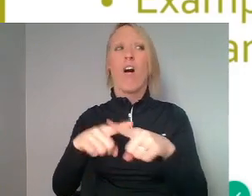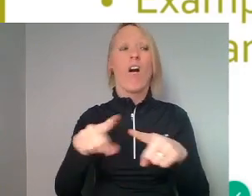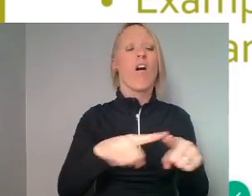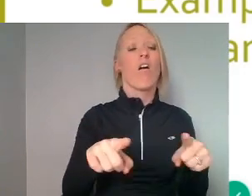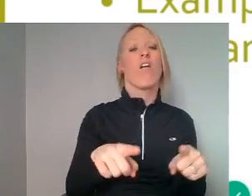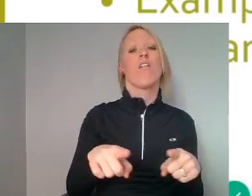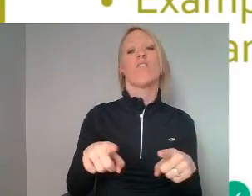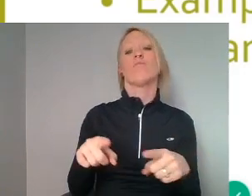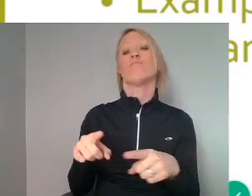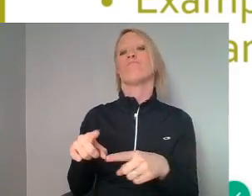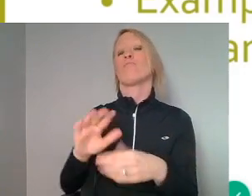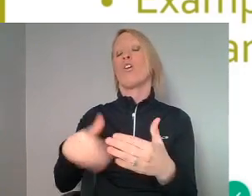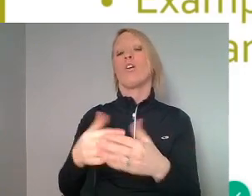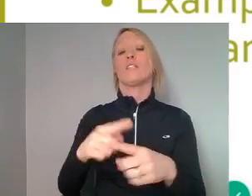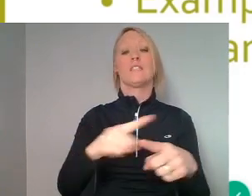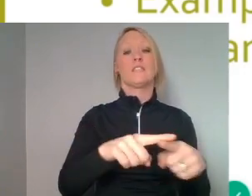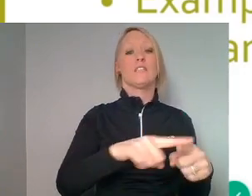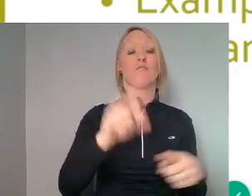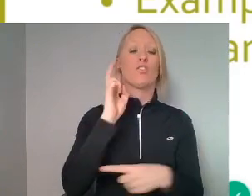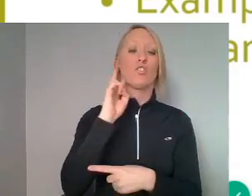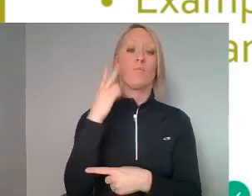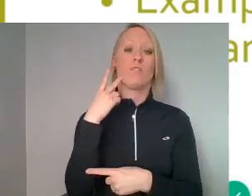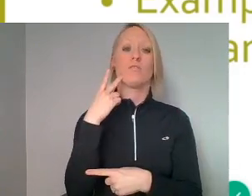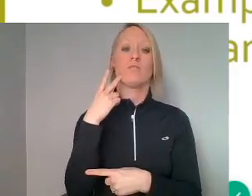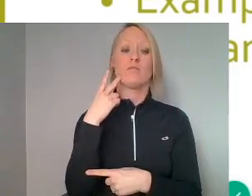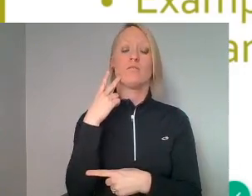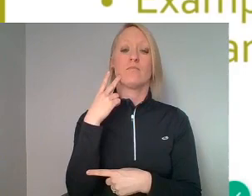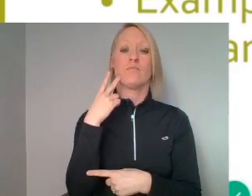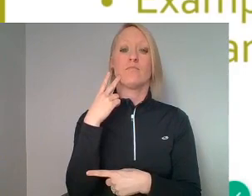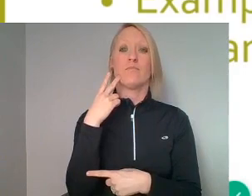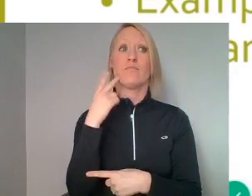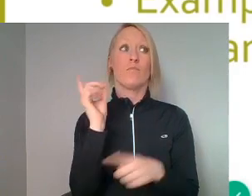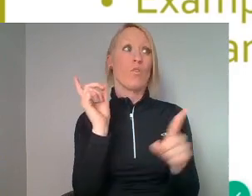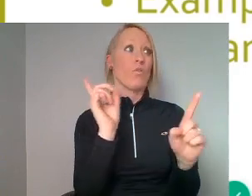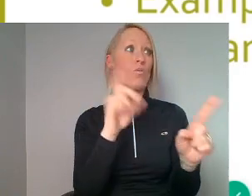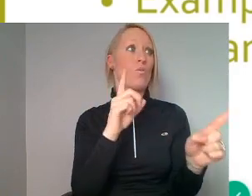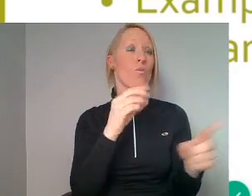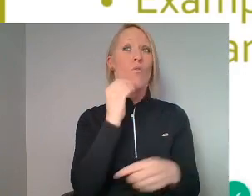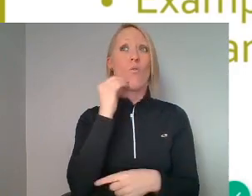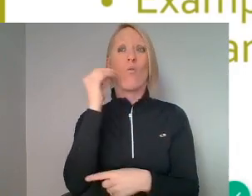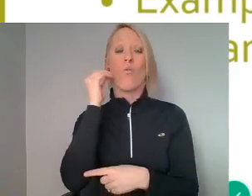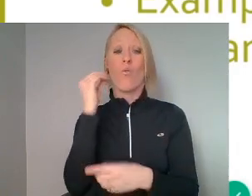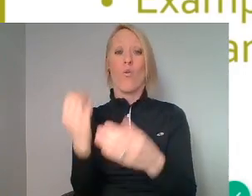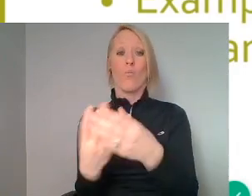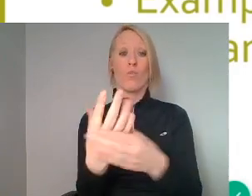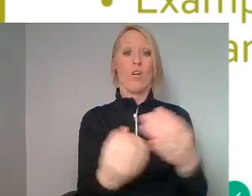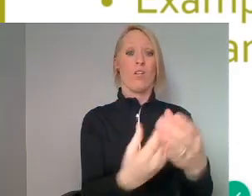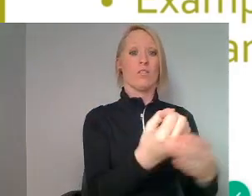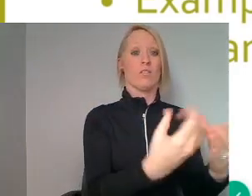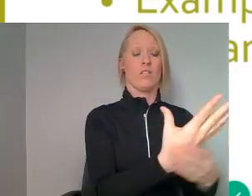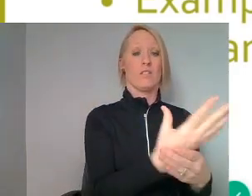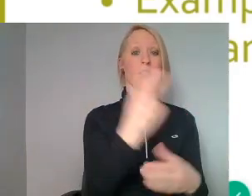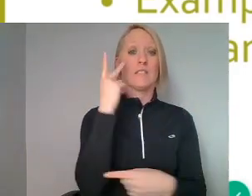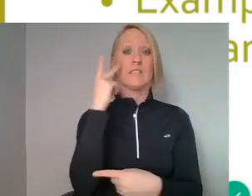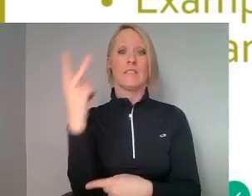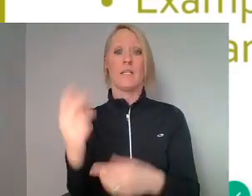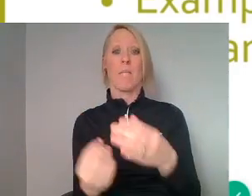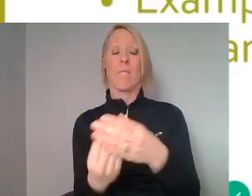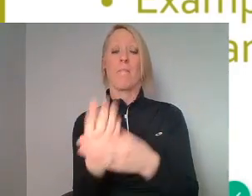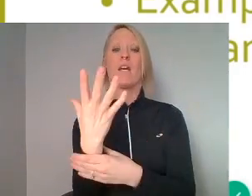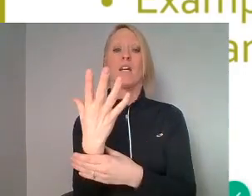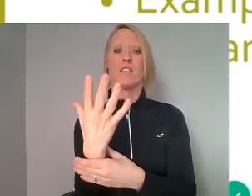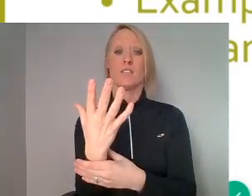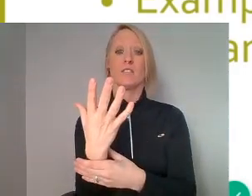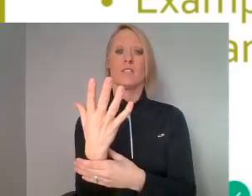appear after that flower. If you've ever had a home garden or gone to a farm and you've seen these kind of plants grow, like this, especially like